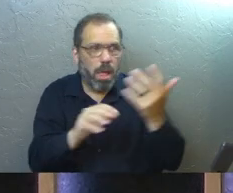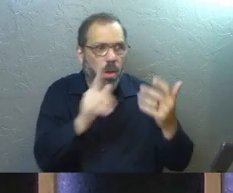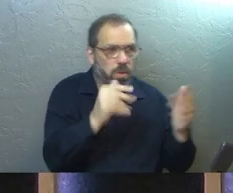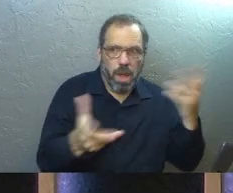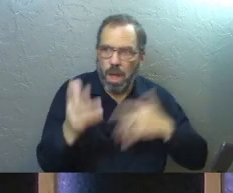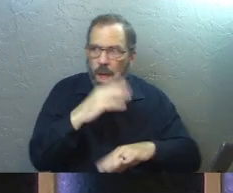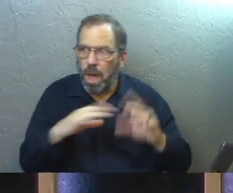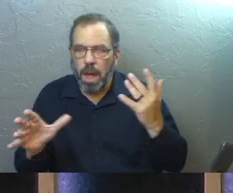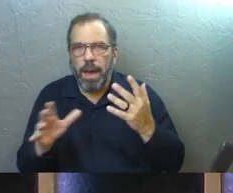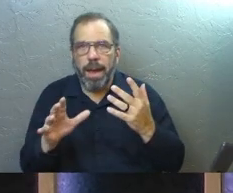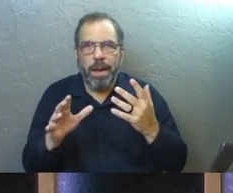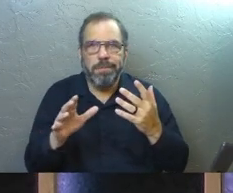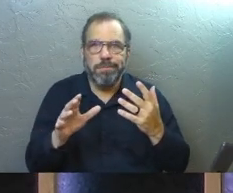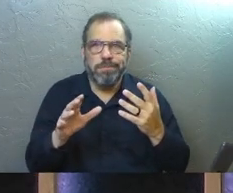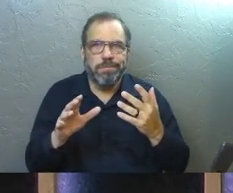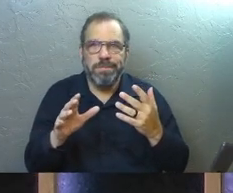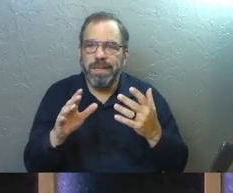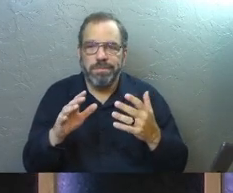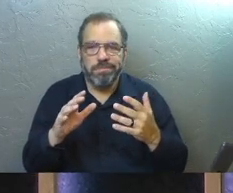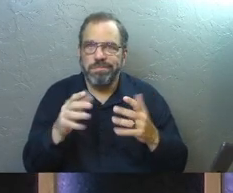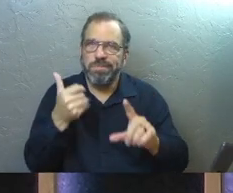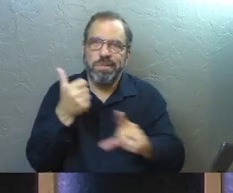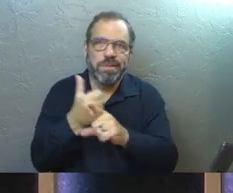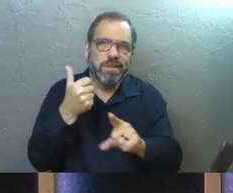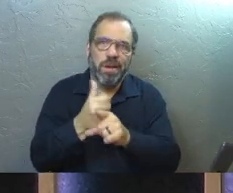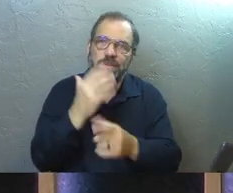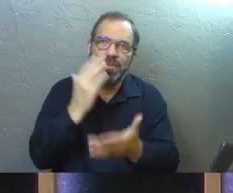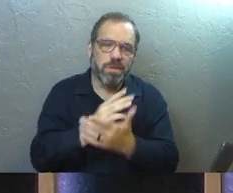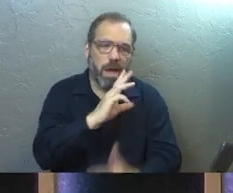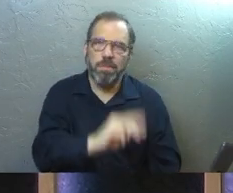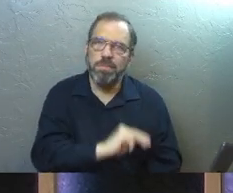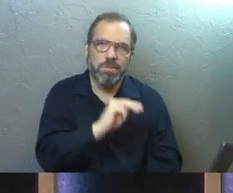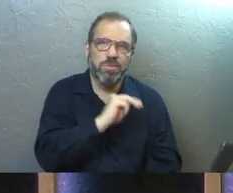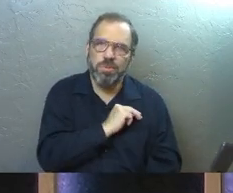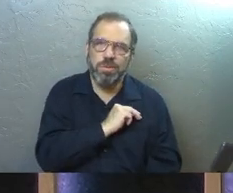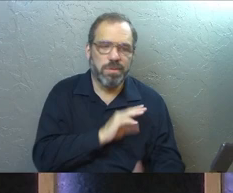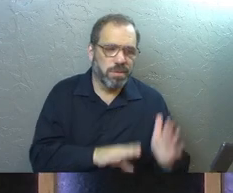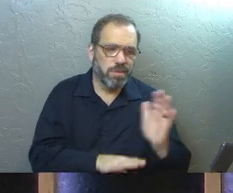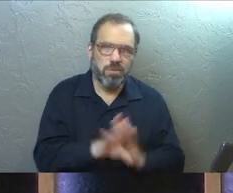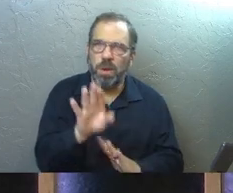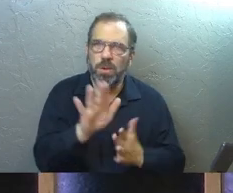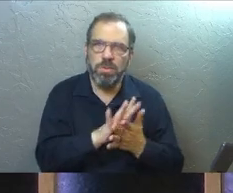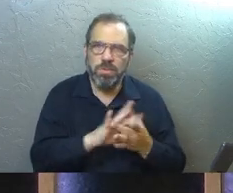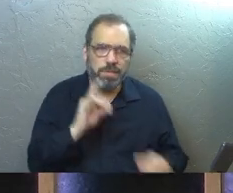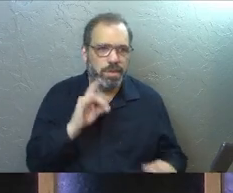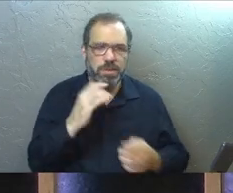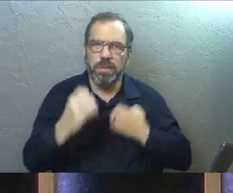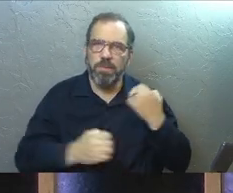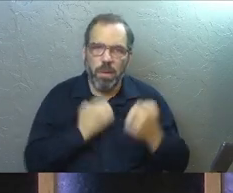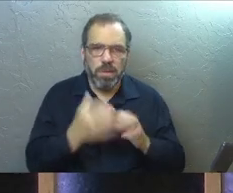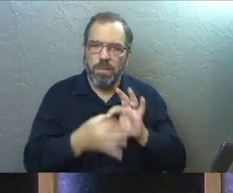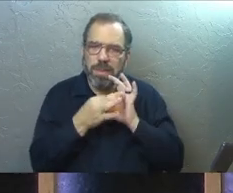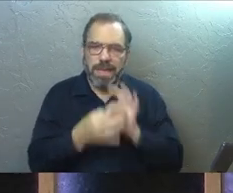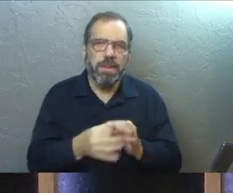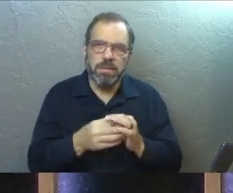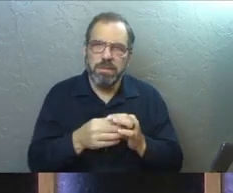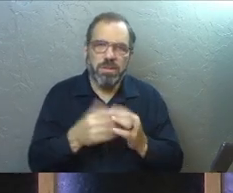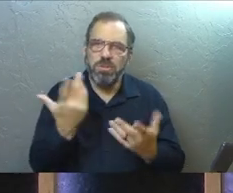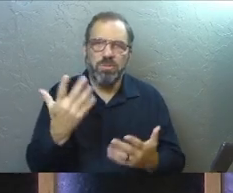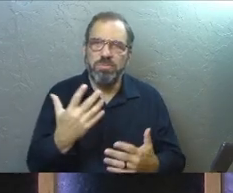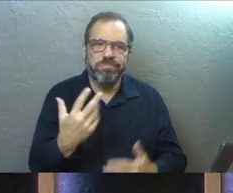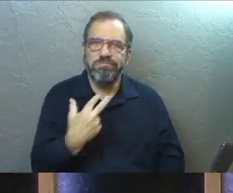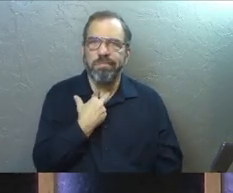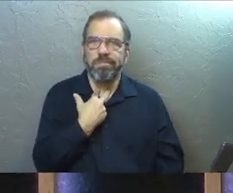confused. And then finally, you stop growing as a person. Arrested growth. You stop growing spiritually and emotionally and relationally with other